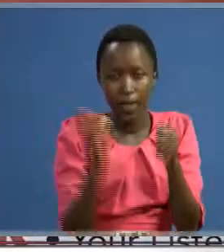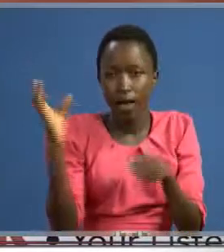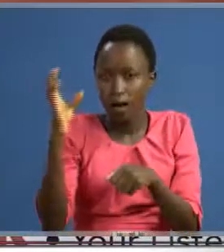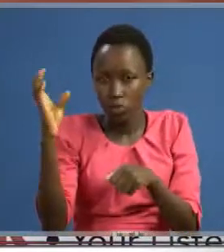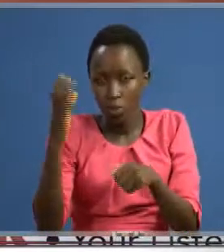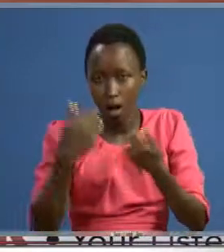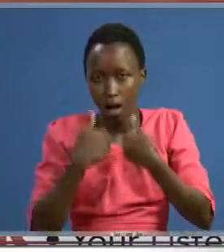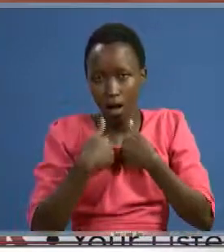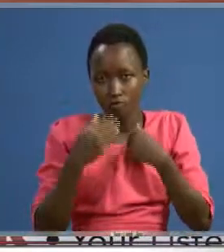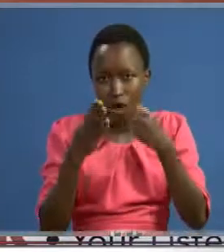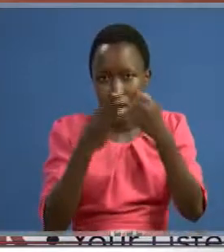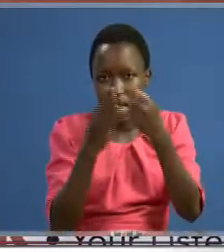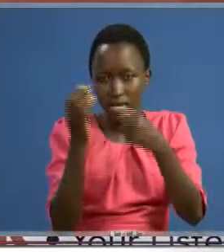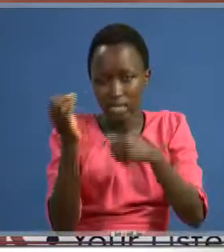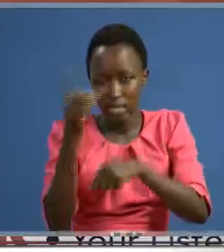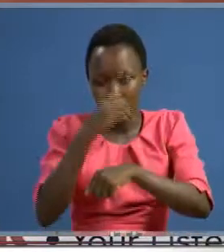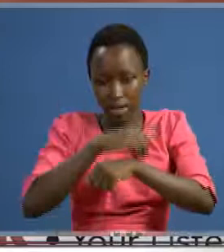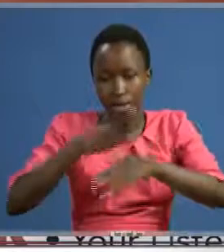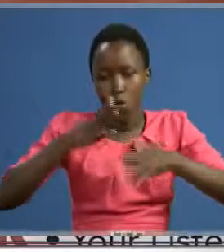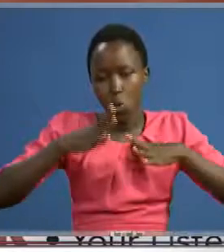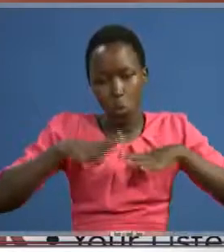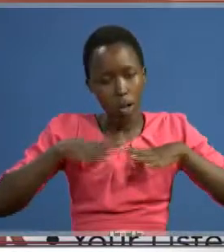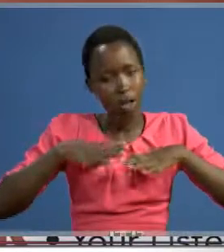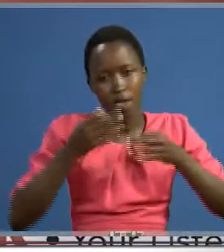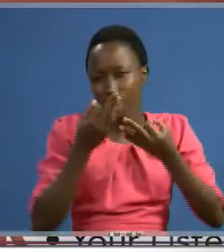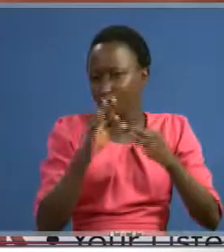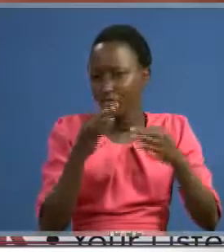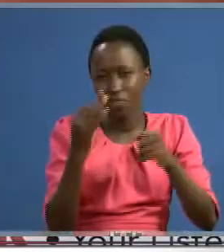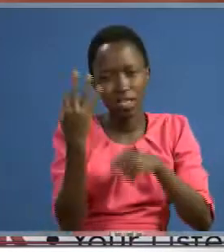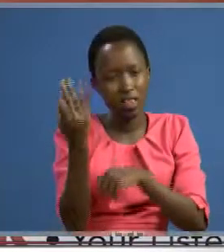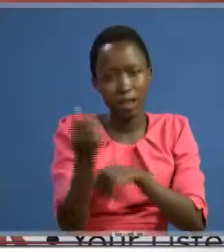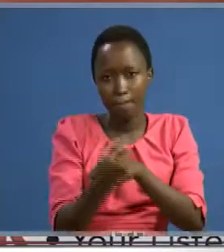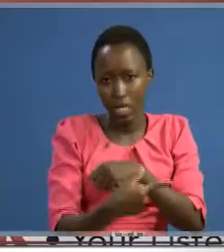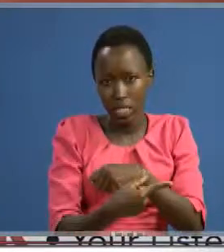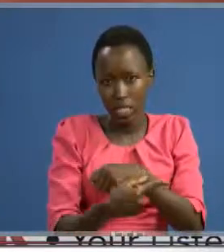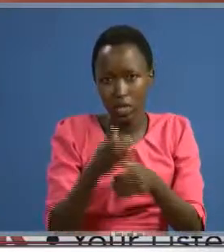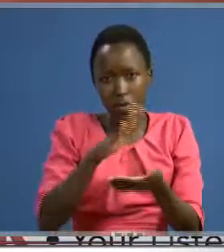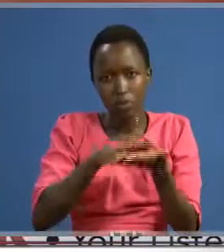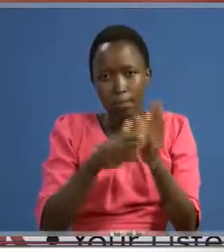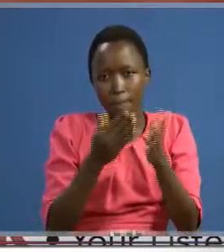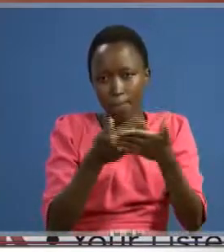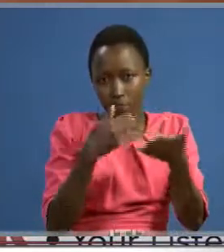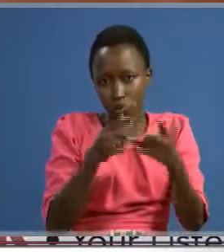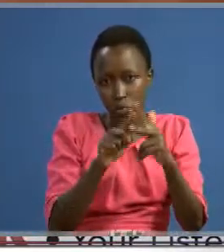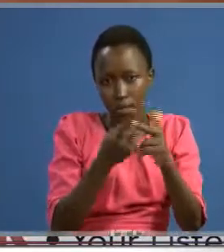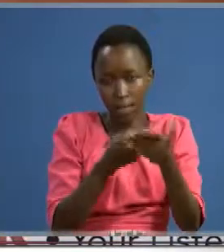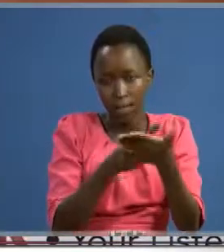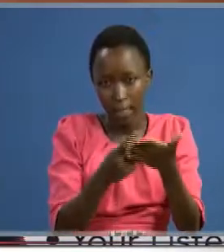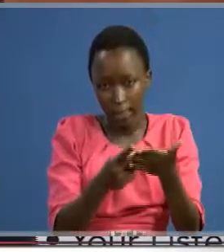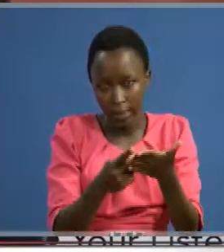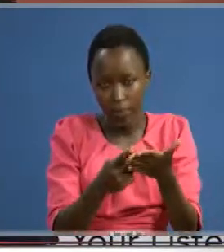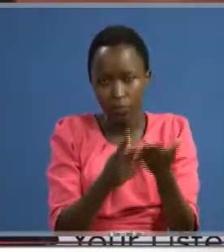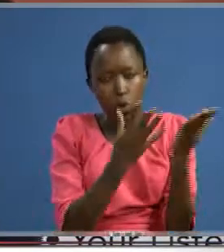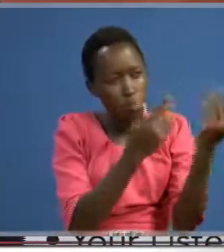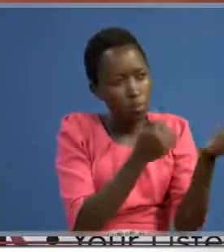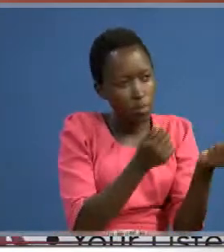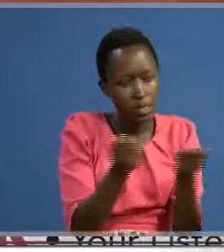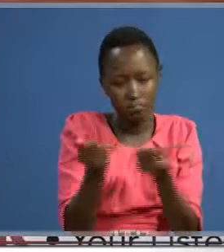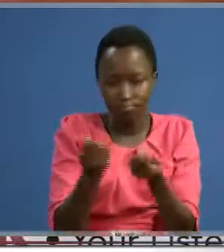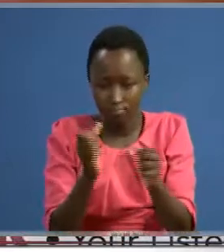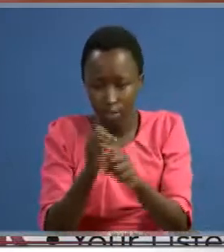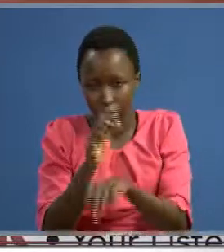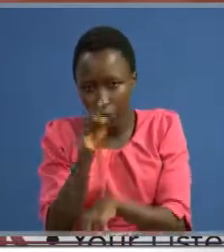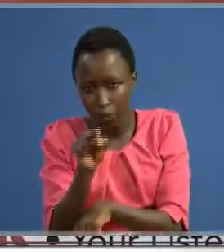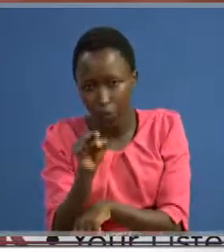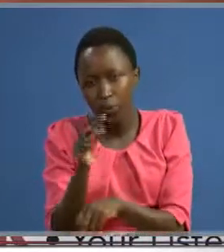customers will get a 90-day holiday, 3 months grace period, before they begin their repayments. So hopefully the car will have made